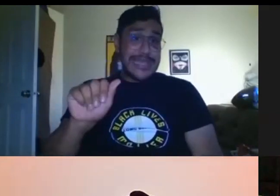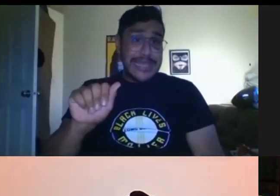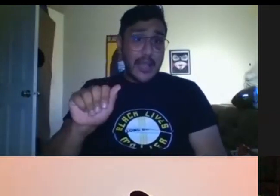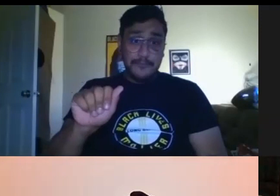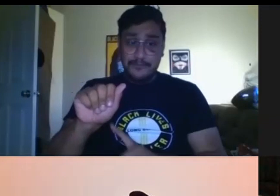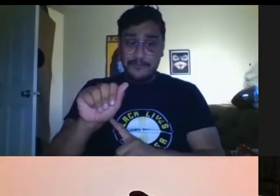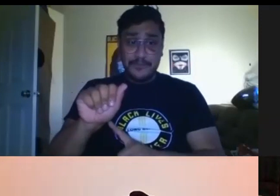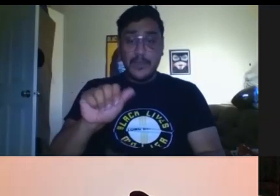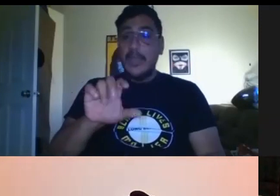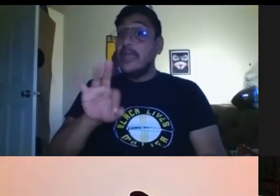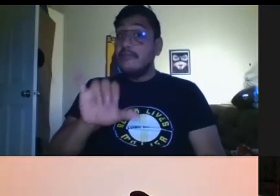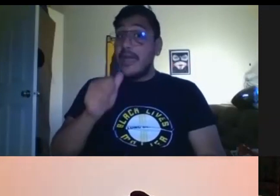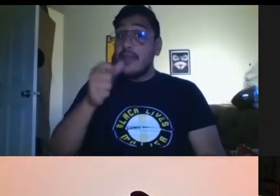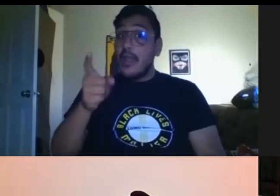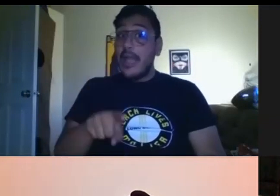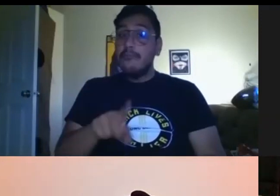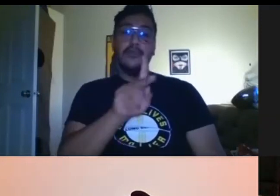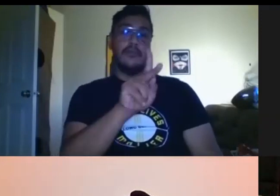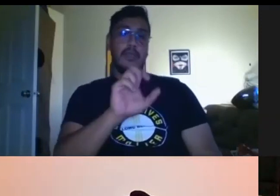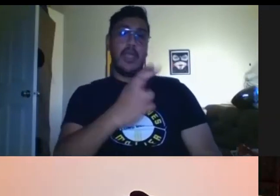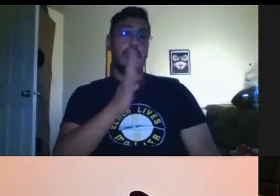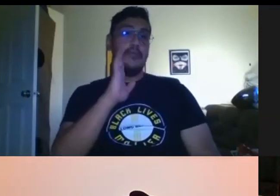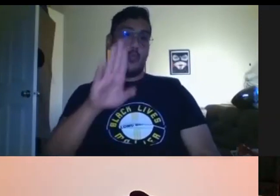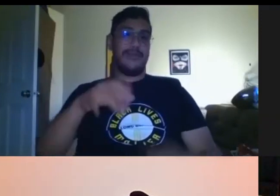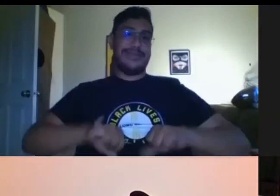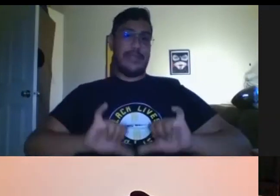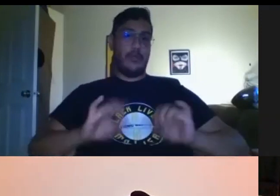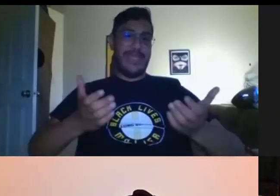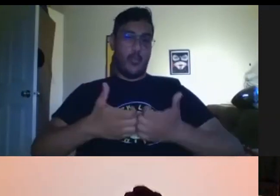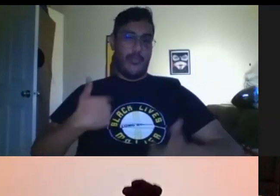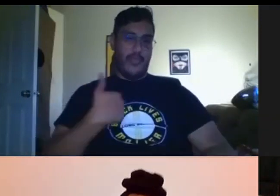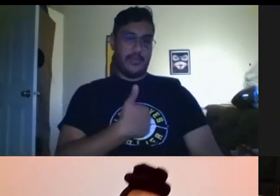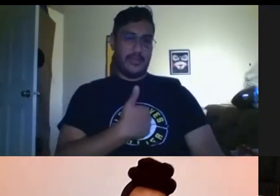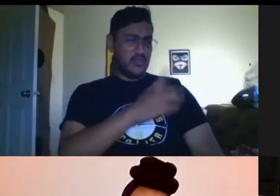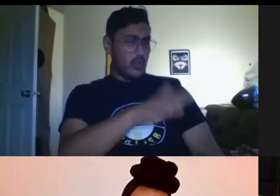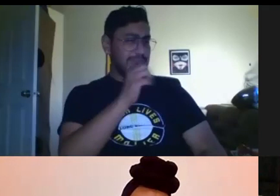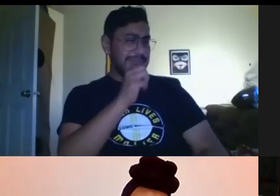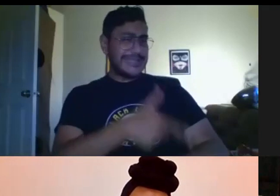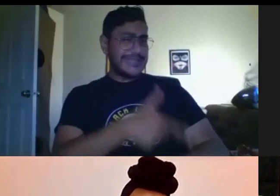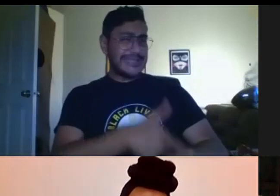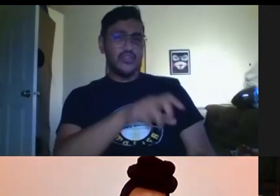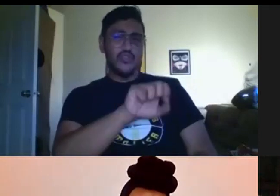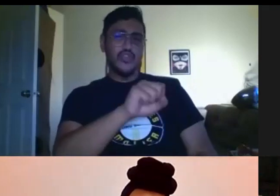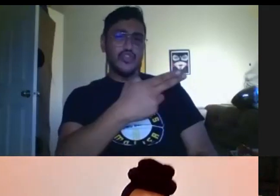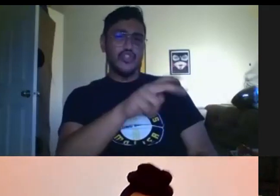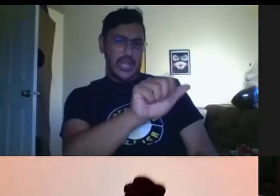happened, Kenneth may very well still be with us. And so, Sister Sheila, can you talk about why this is,